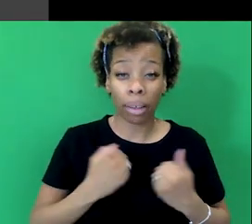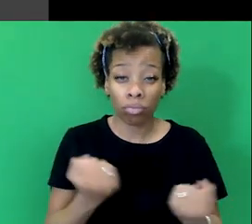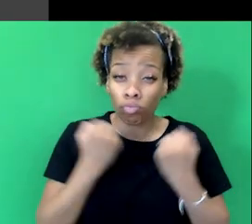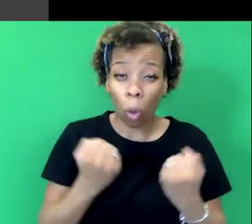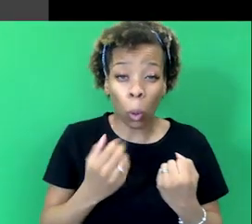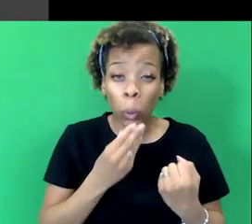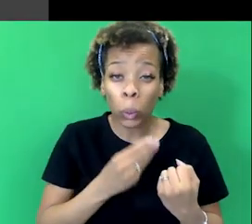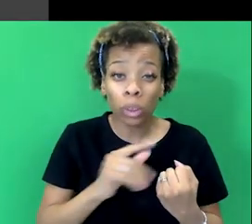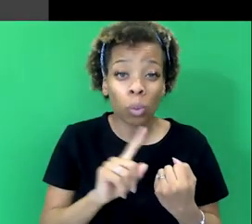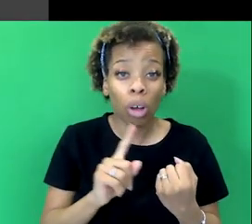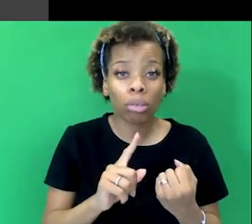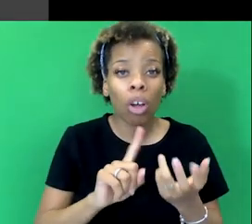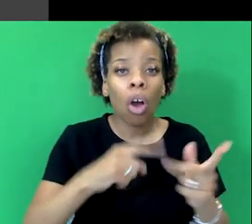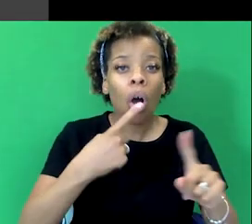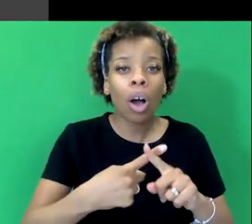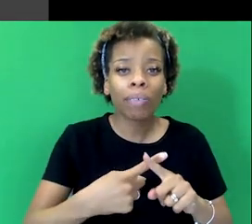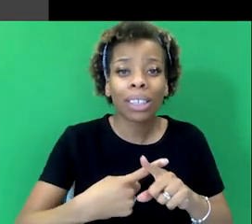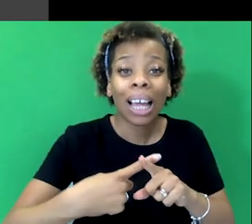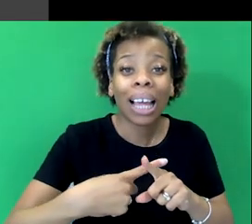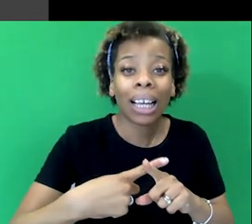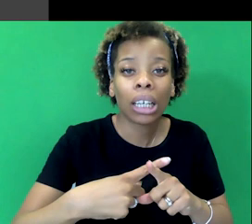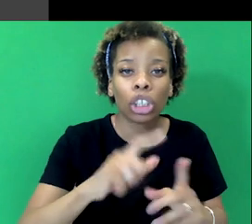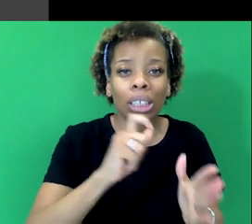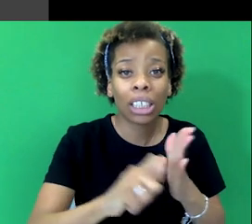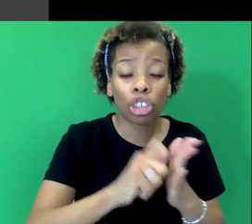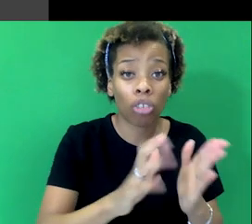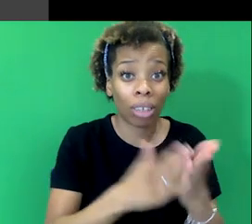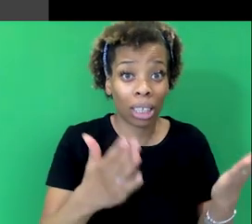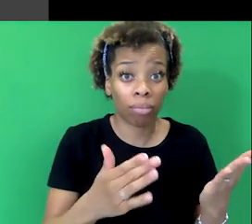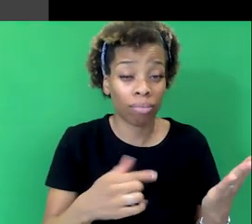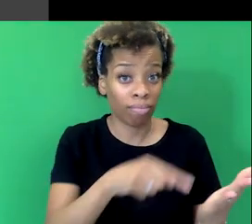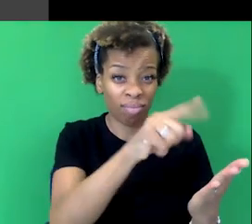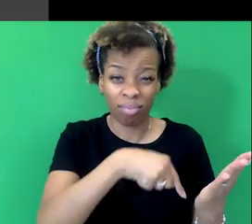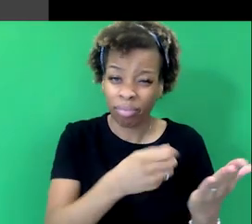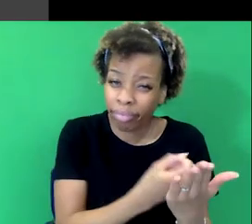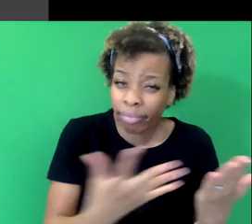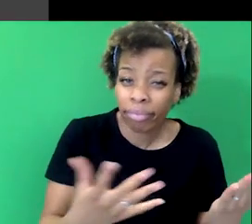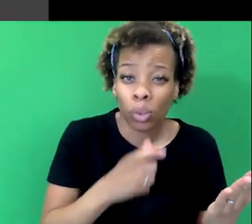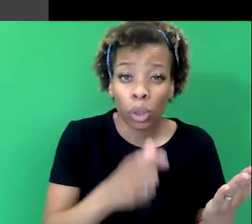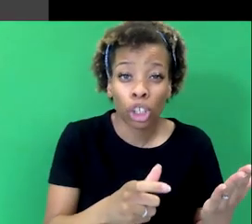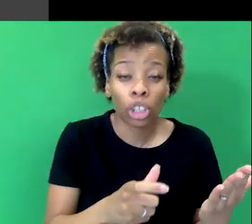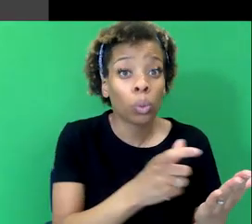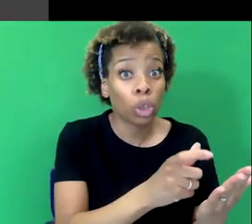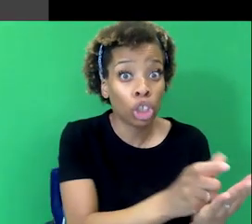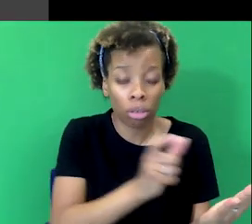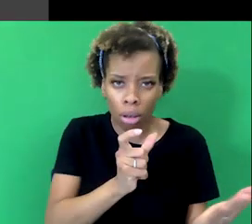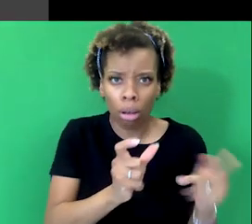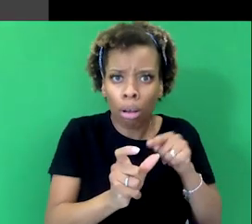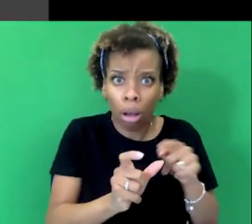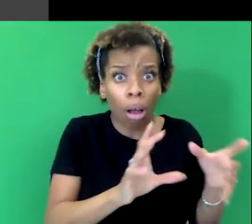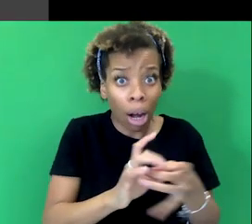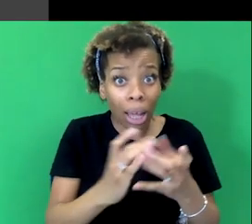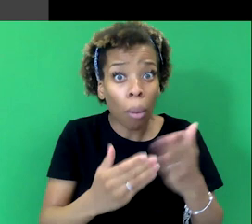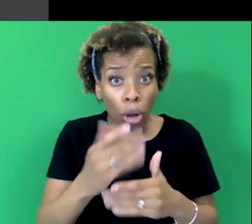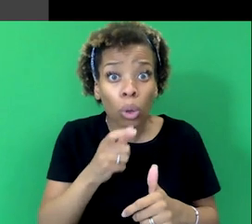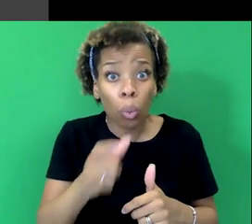Dictionary. Because sometimes you can get a gem of a word that actually has a kind of correspondence to modern language, but allows you to,